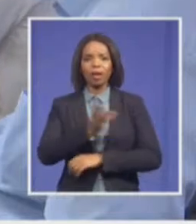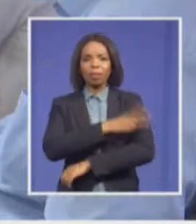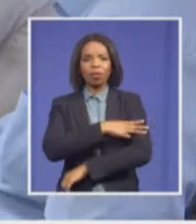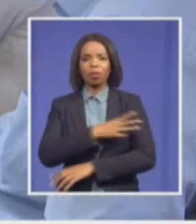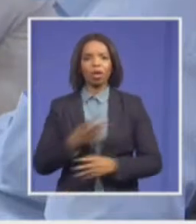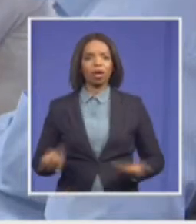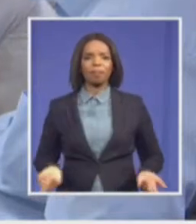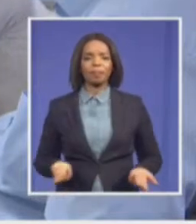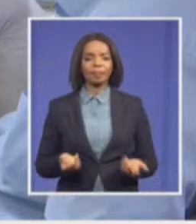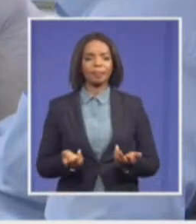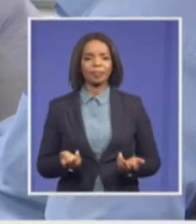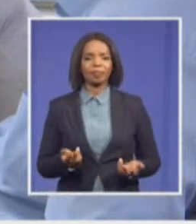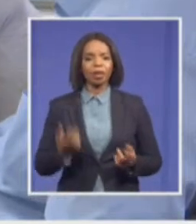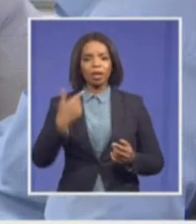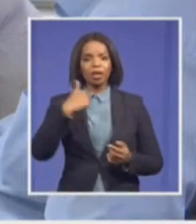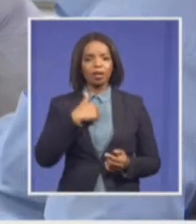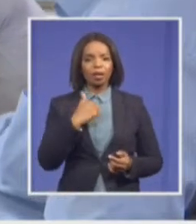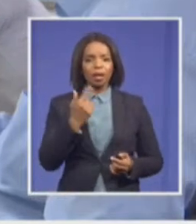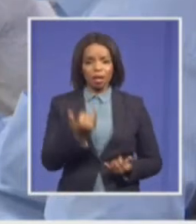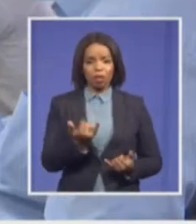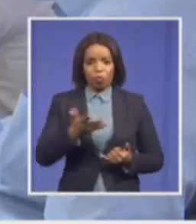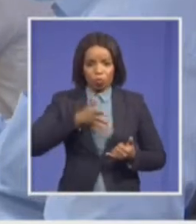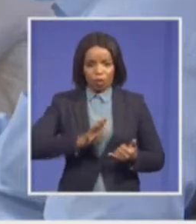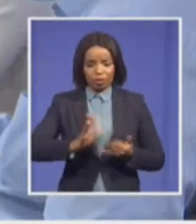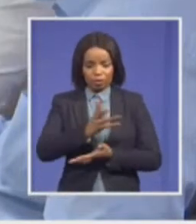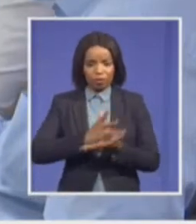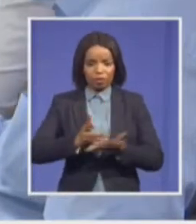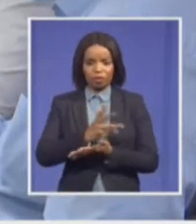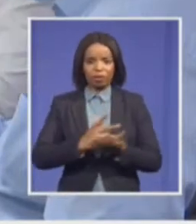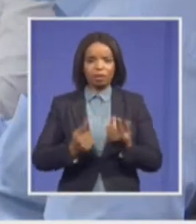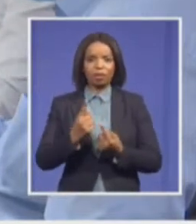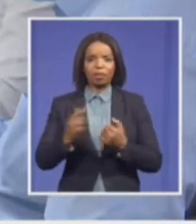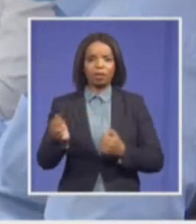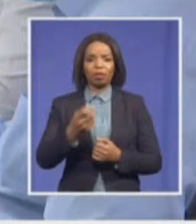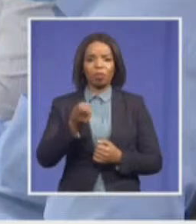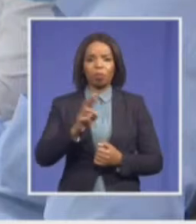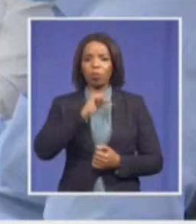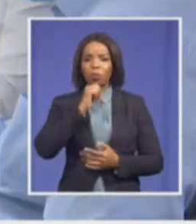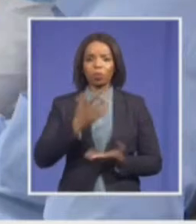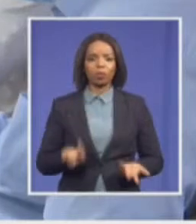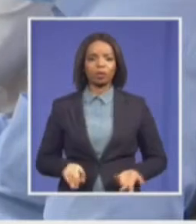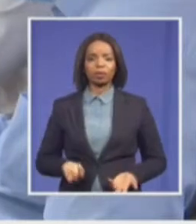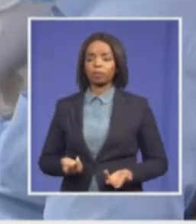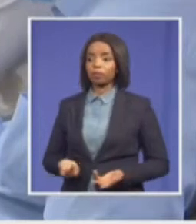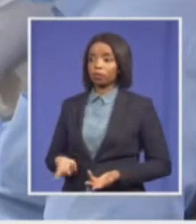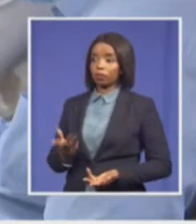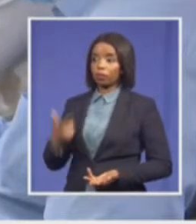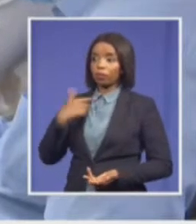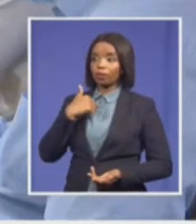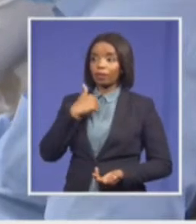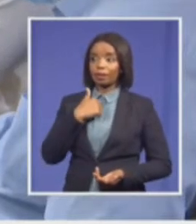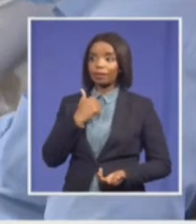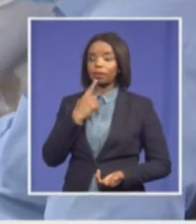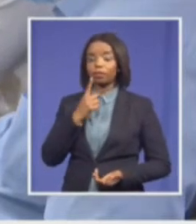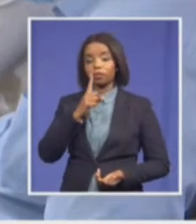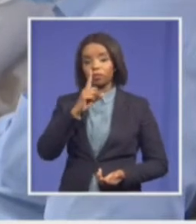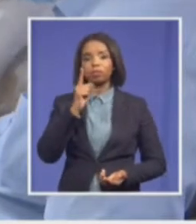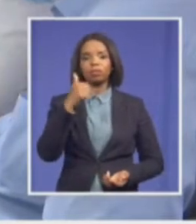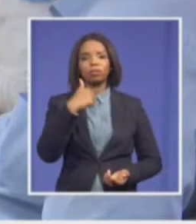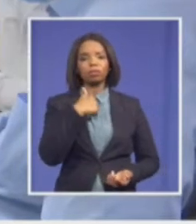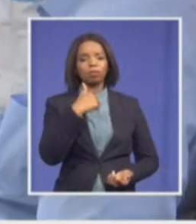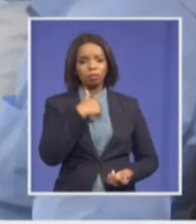not. You're an innocent bystander. This all is right, an issue. perhaps there's not much an issue, Mr. Bill.